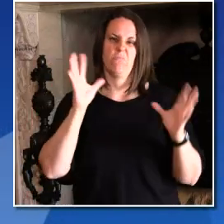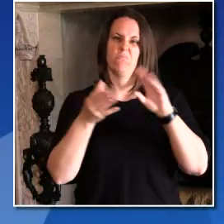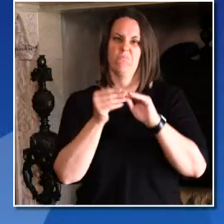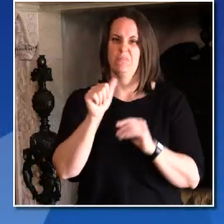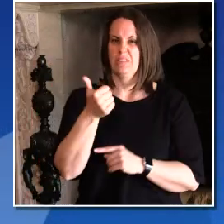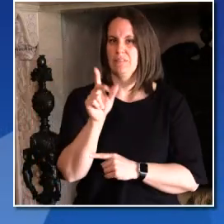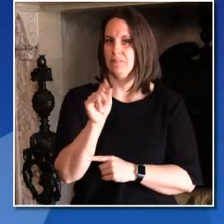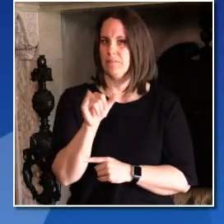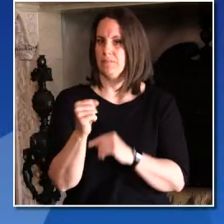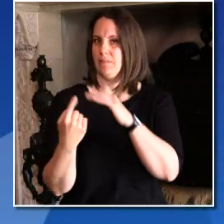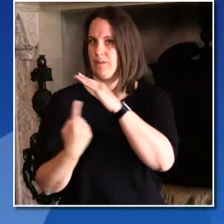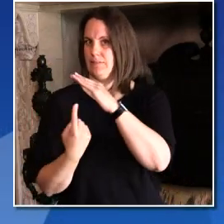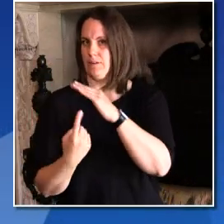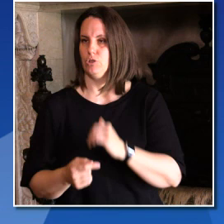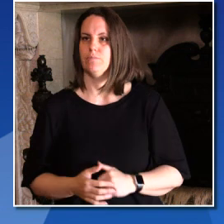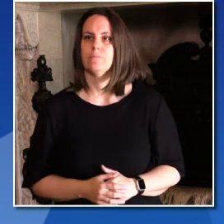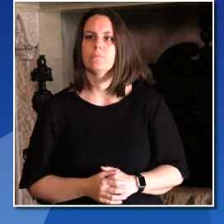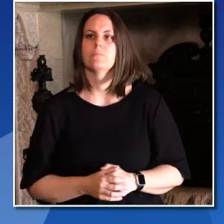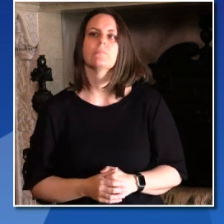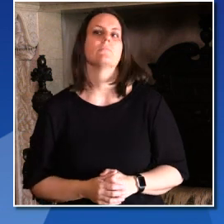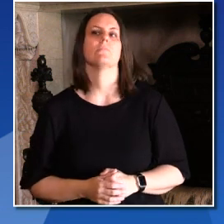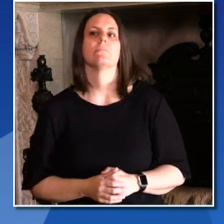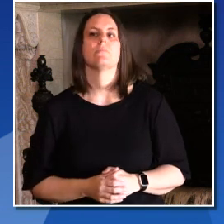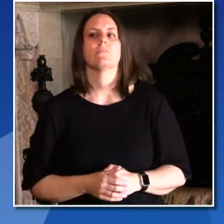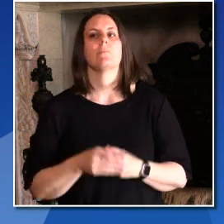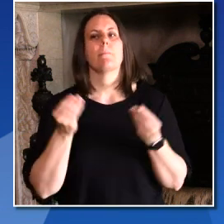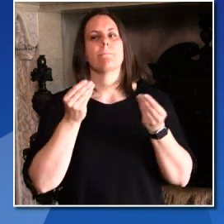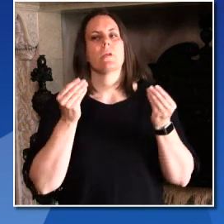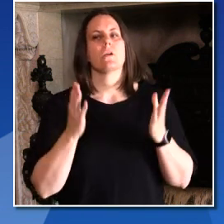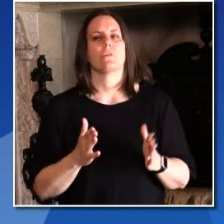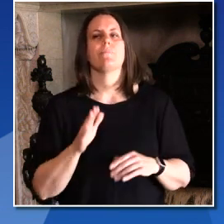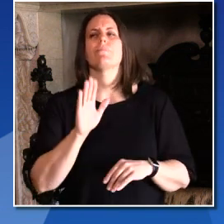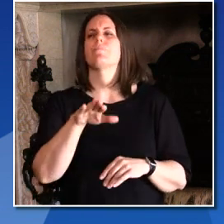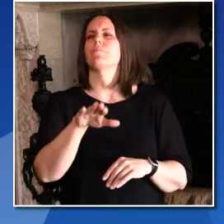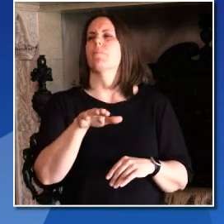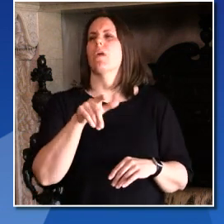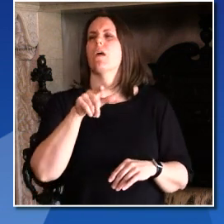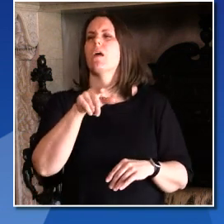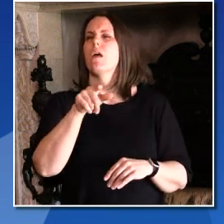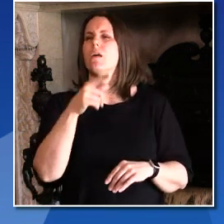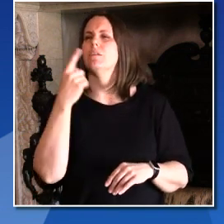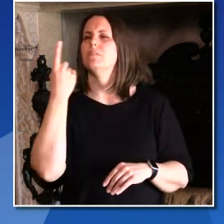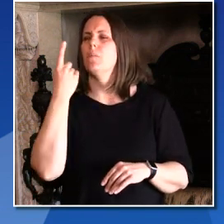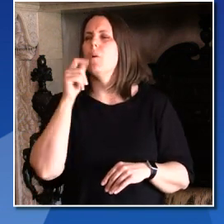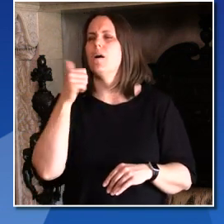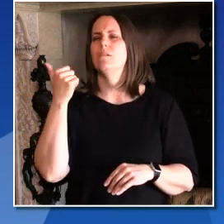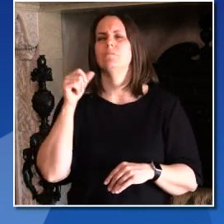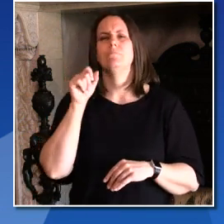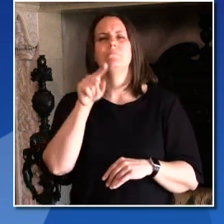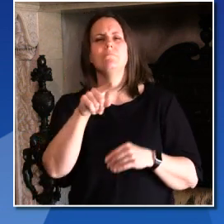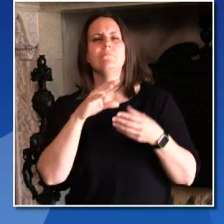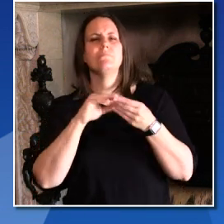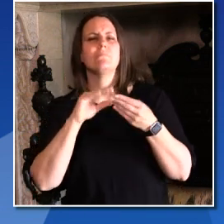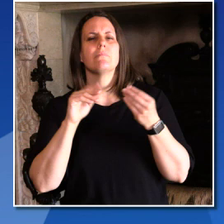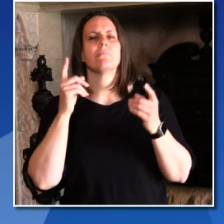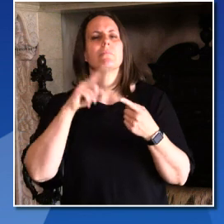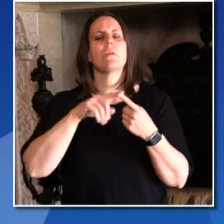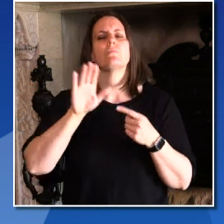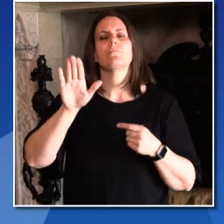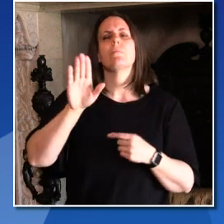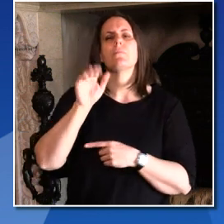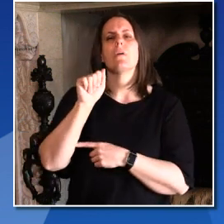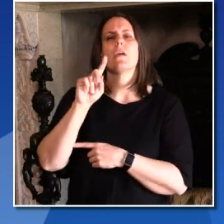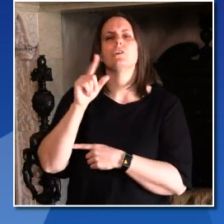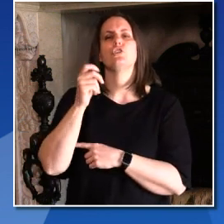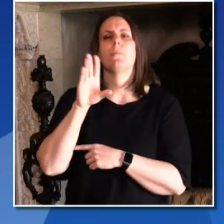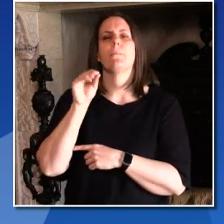again about Badger bounce back and the 14-day, the criteria on that. So can you just talk a little bit about what the